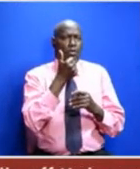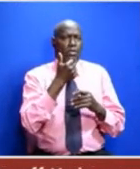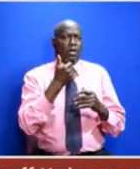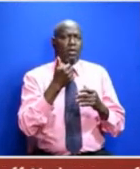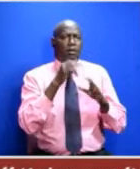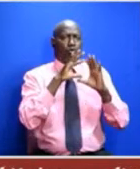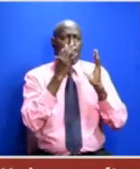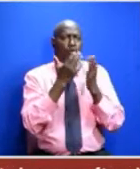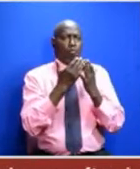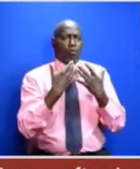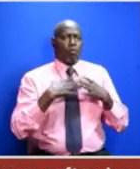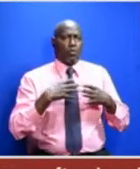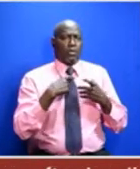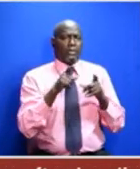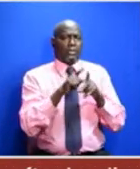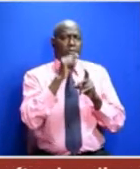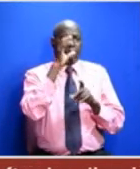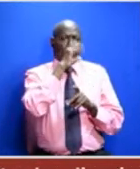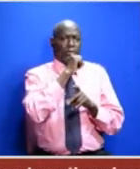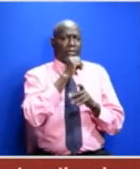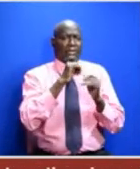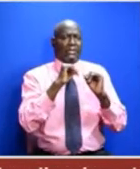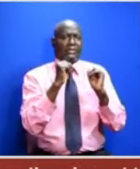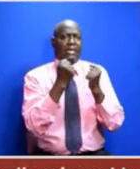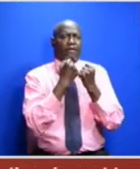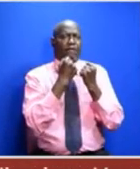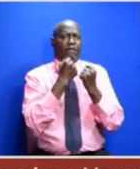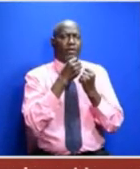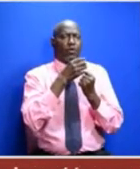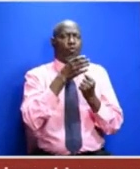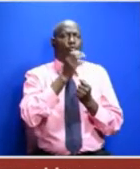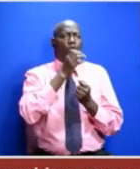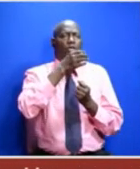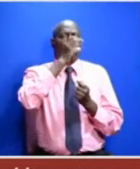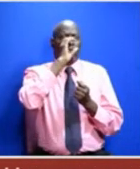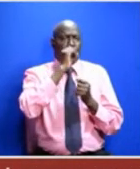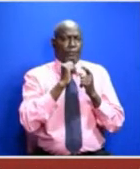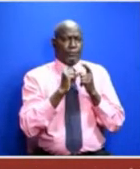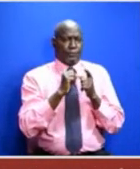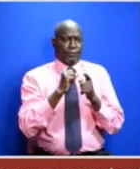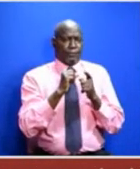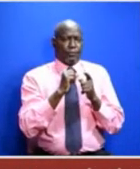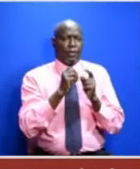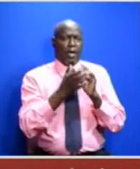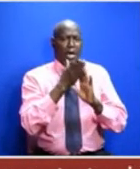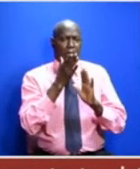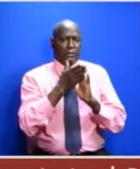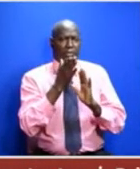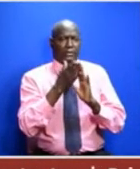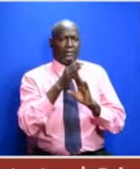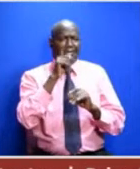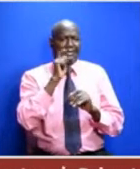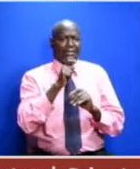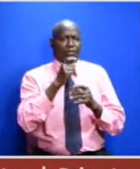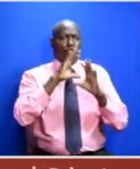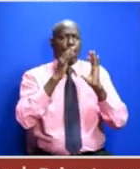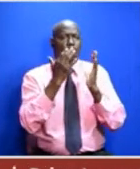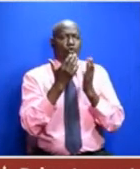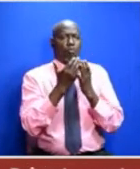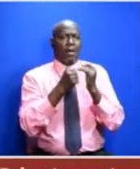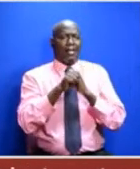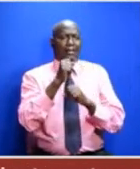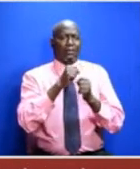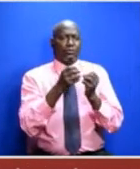global population, still lack access to safe drinking water. These staggering numbers highlight the urgent need for global action